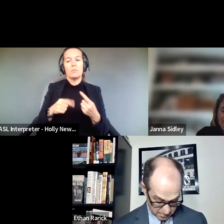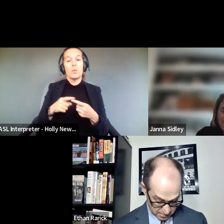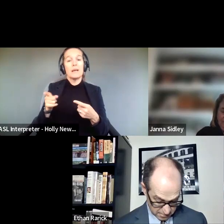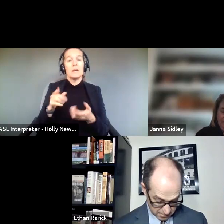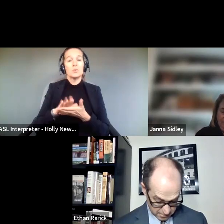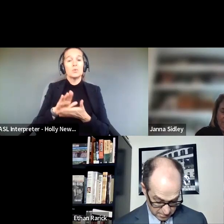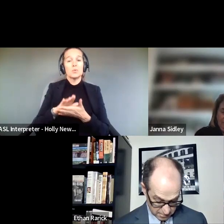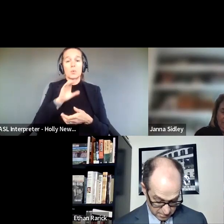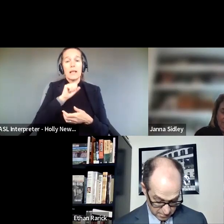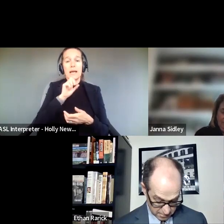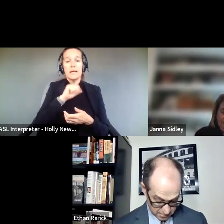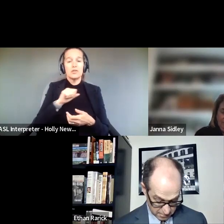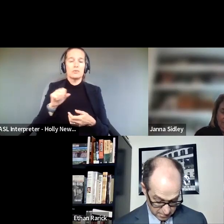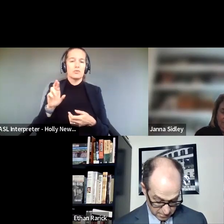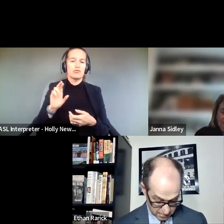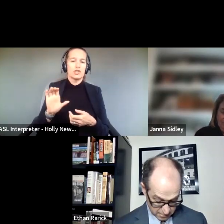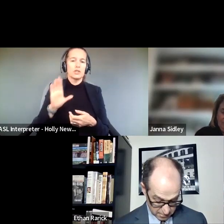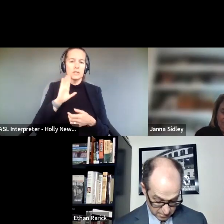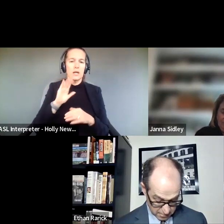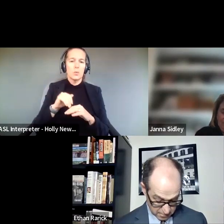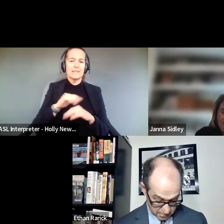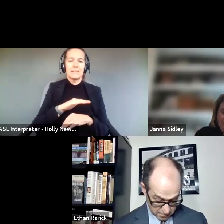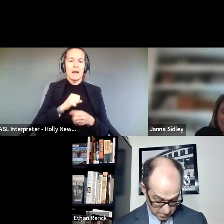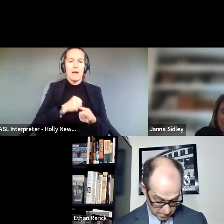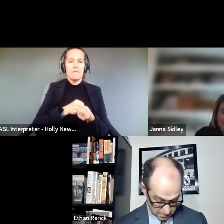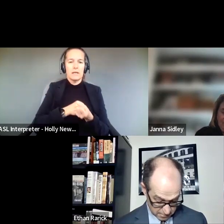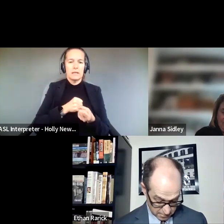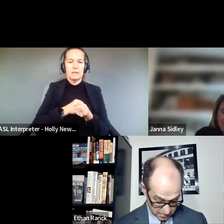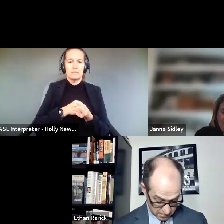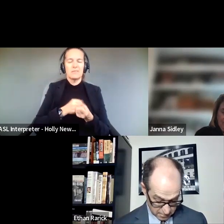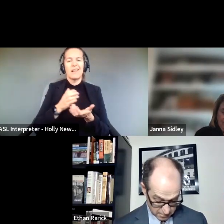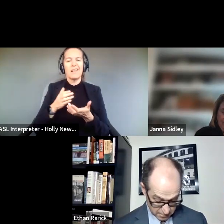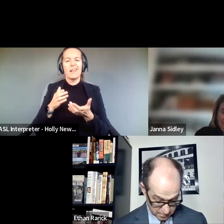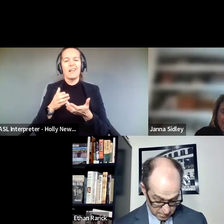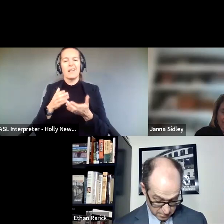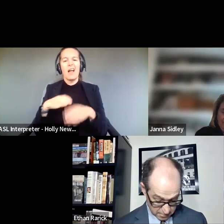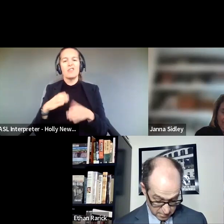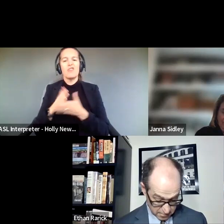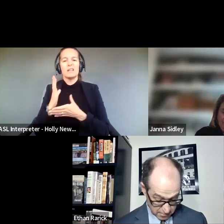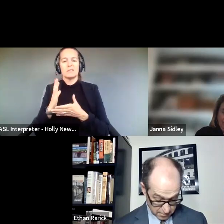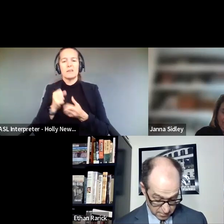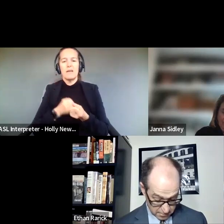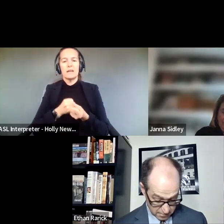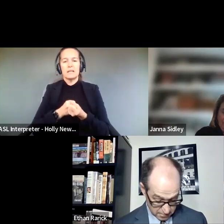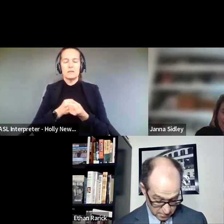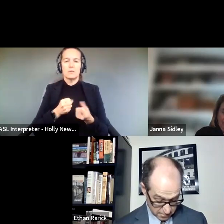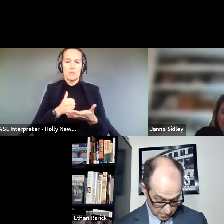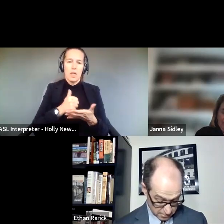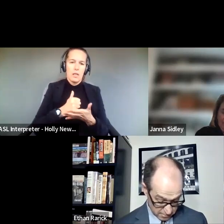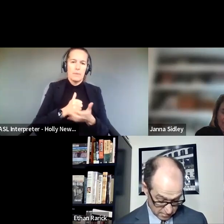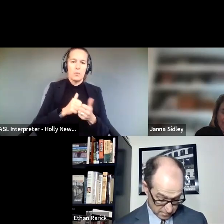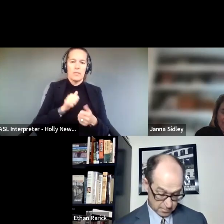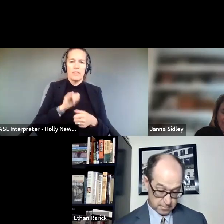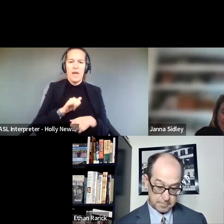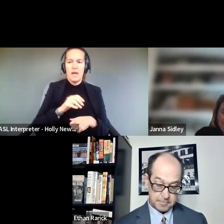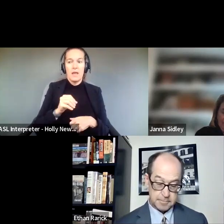age, regional center would send their advocate, their client rights advocate, to assist in with that. And you just sit